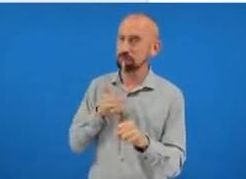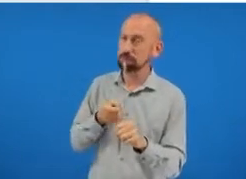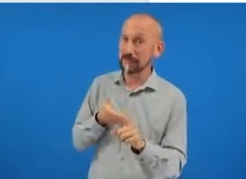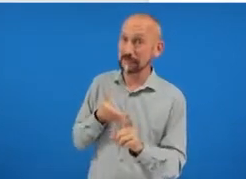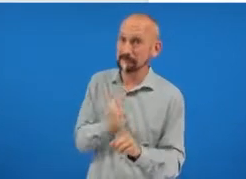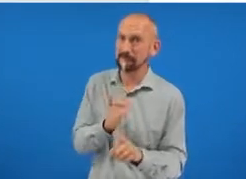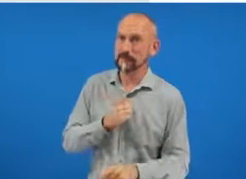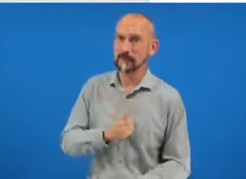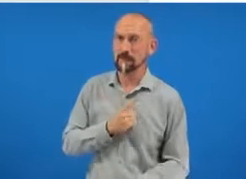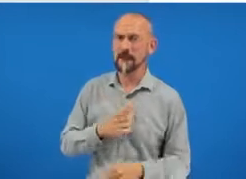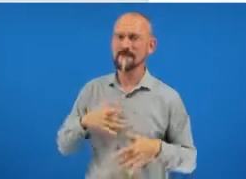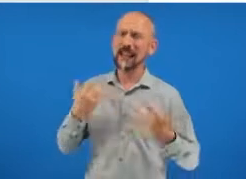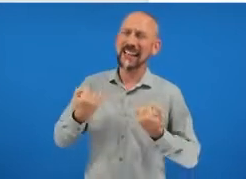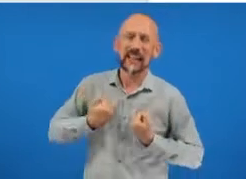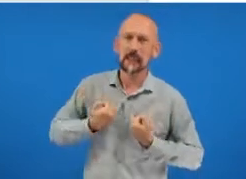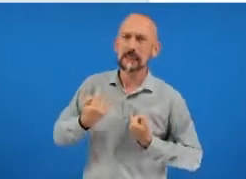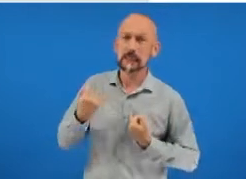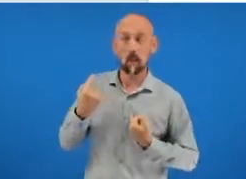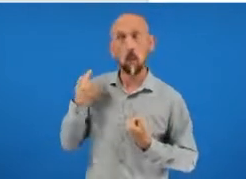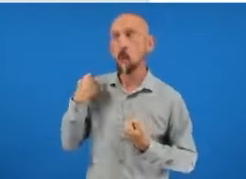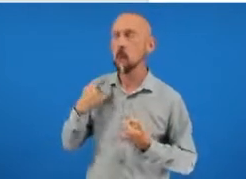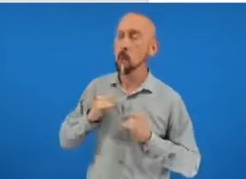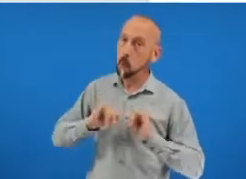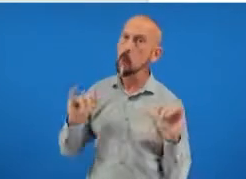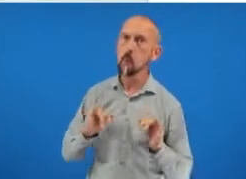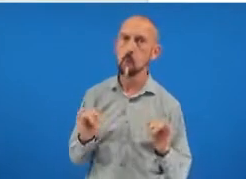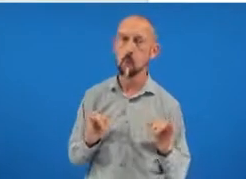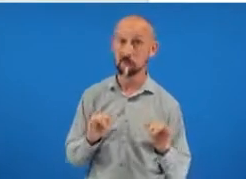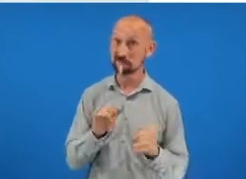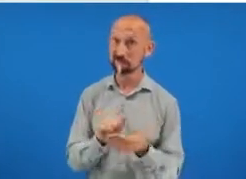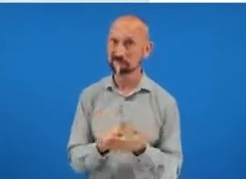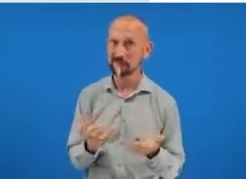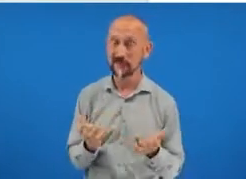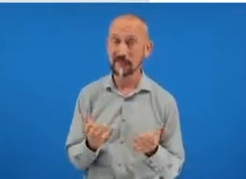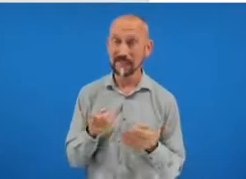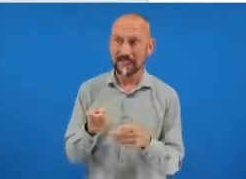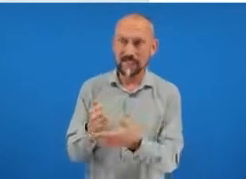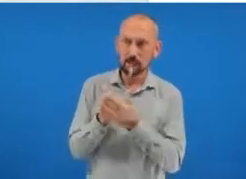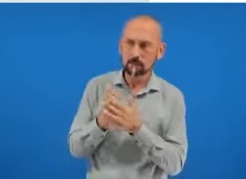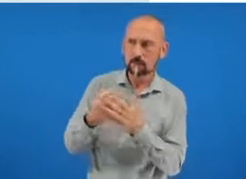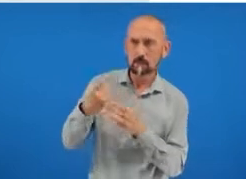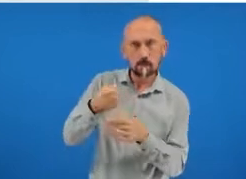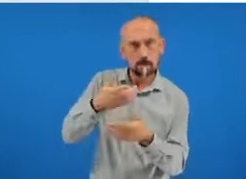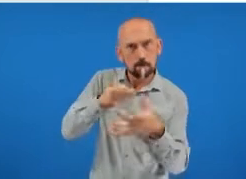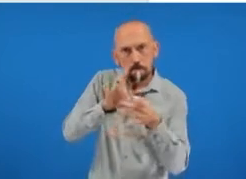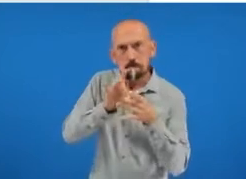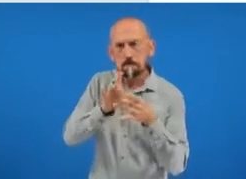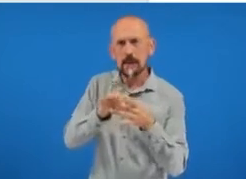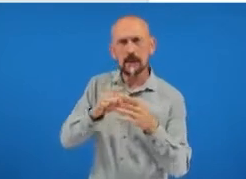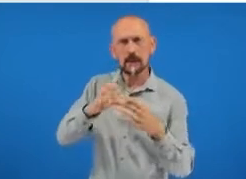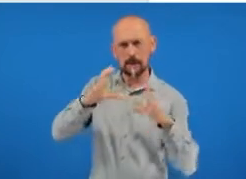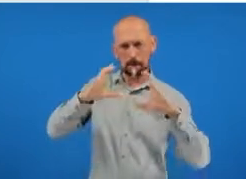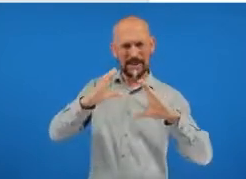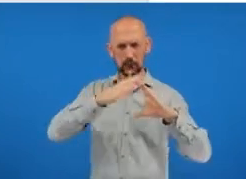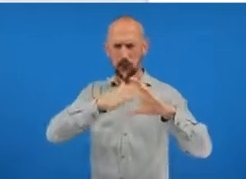feeling guilty, which was a massive problem for me, wasn't it? Like that really helped. Some of the work you did with me, the pie chart we did, like it's